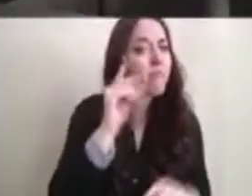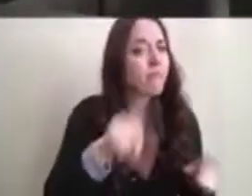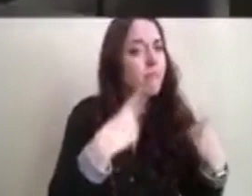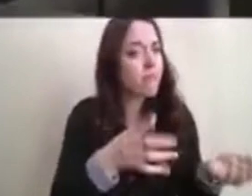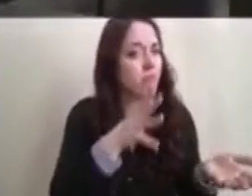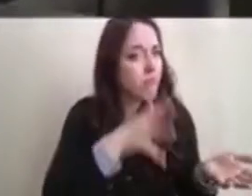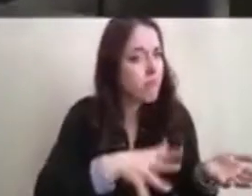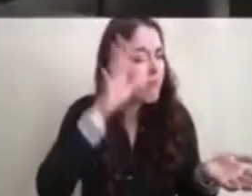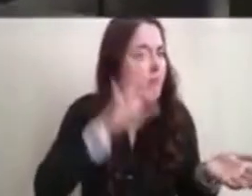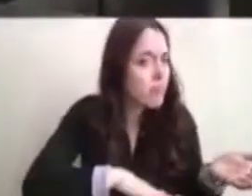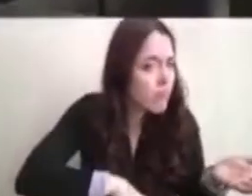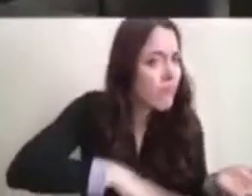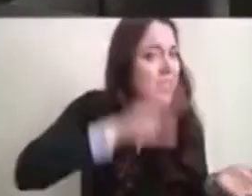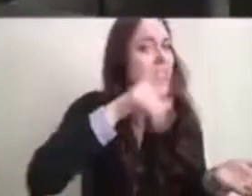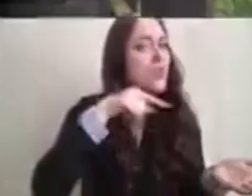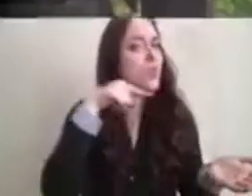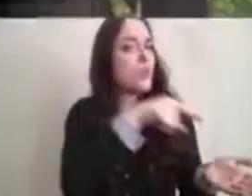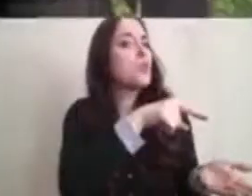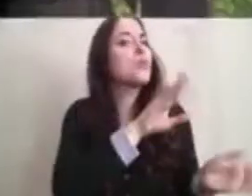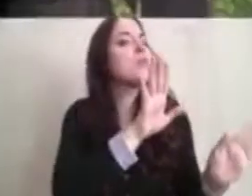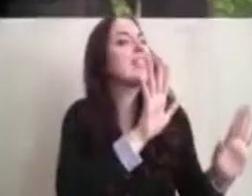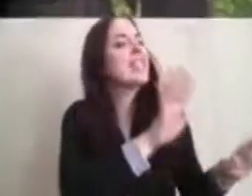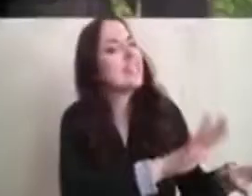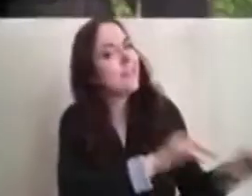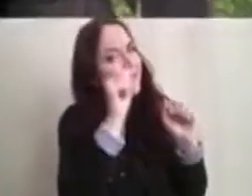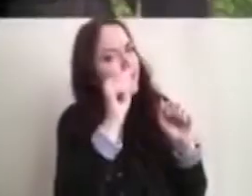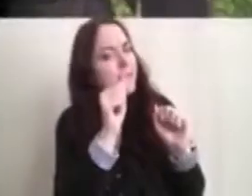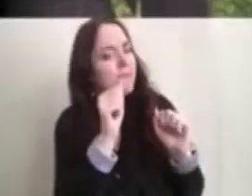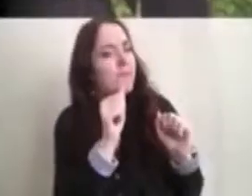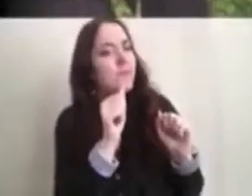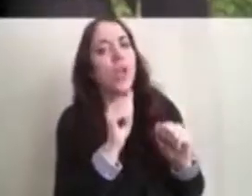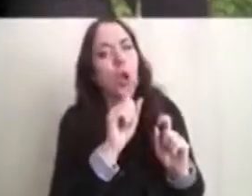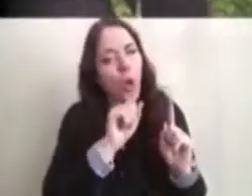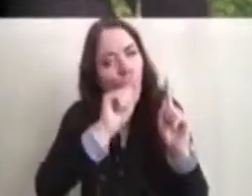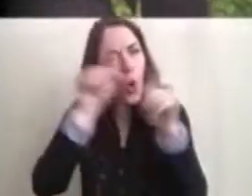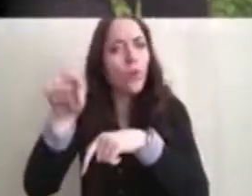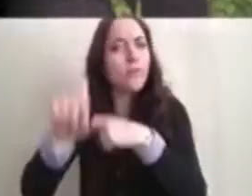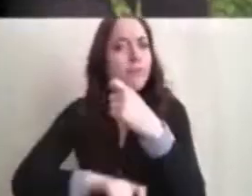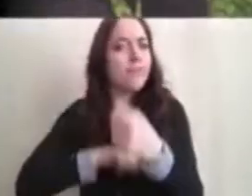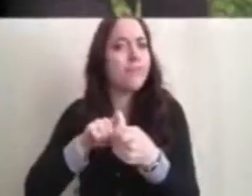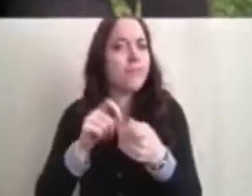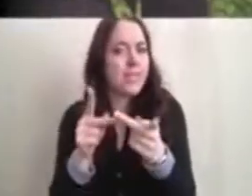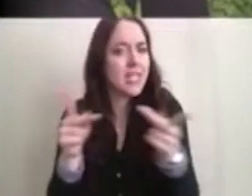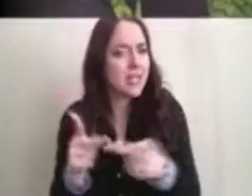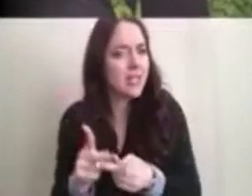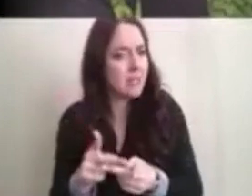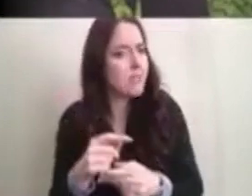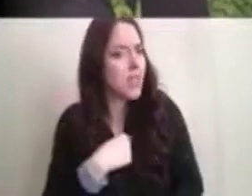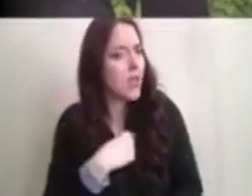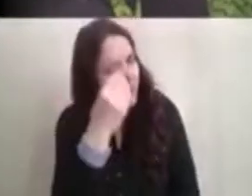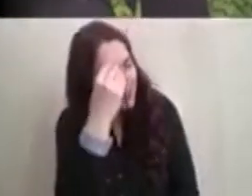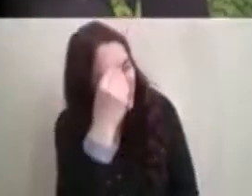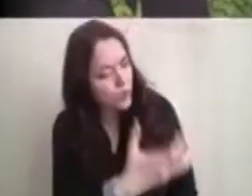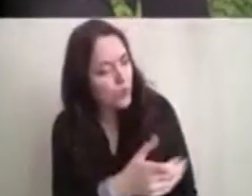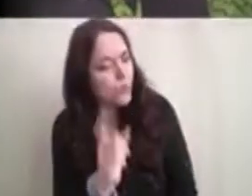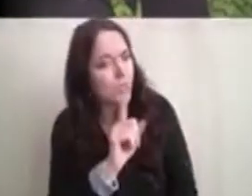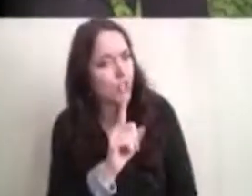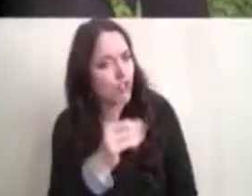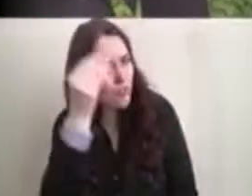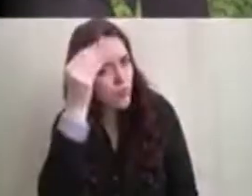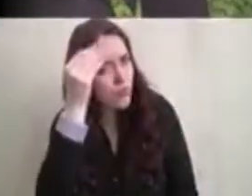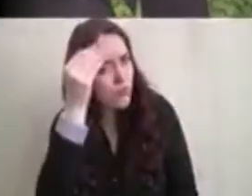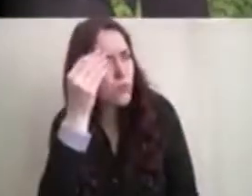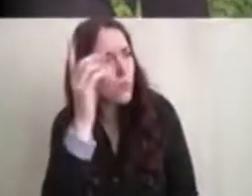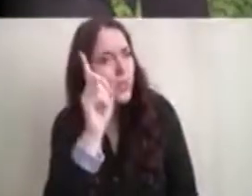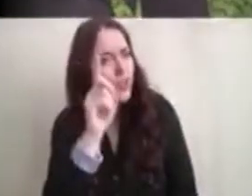and make your name so great that it will be used in blessings. I will bless those